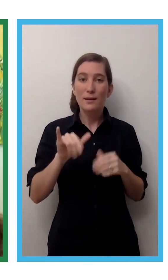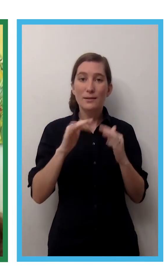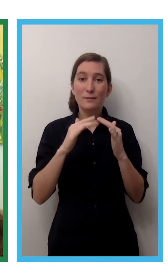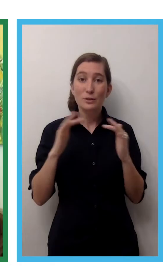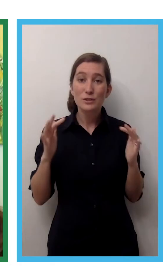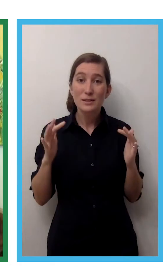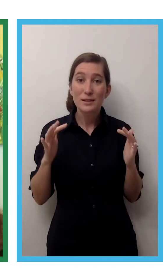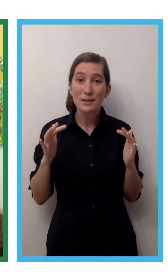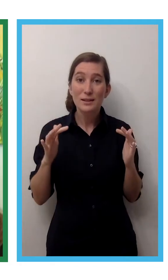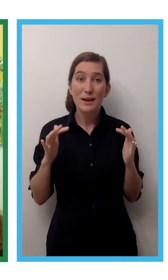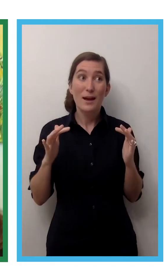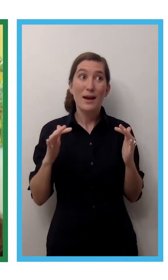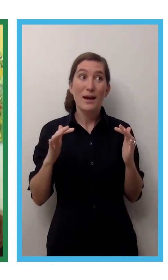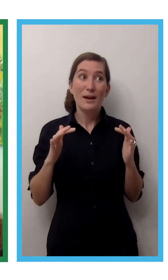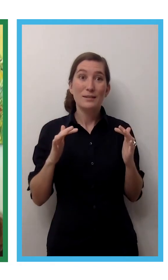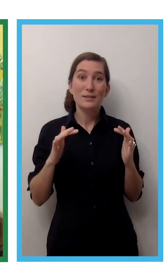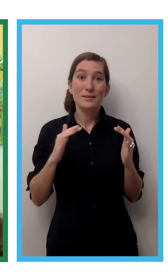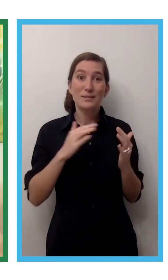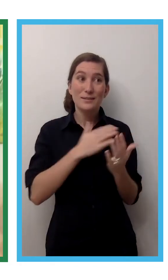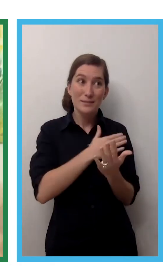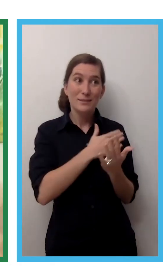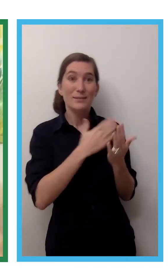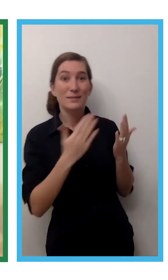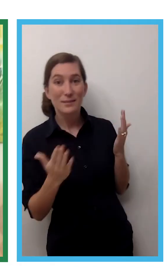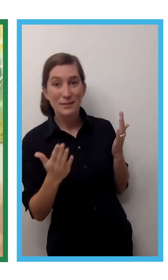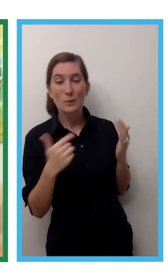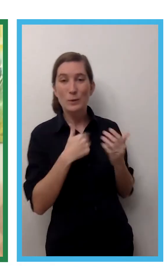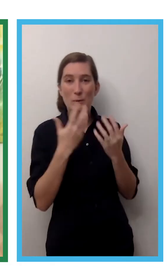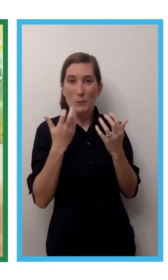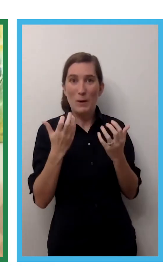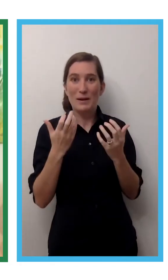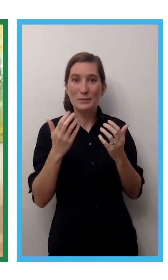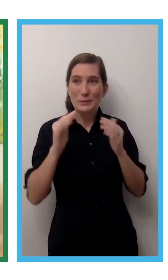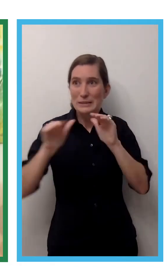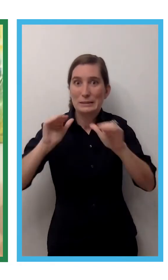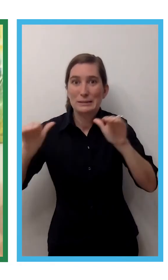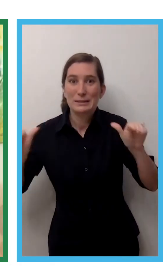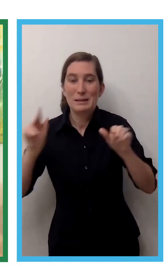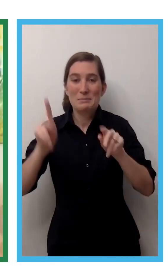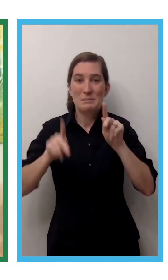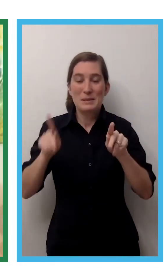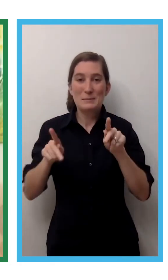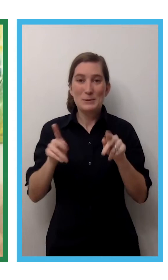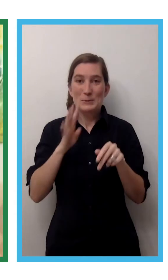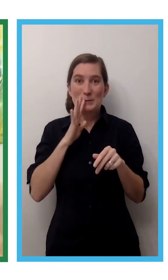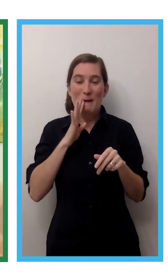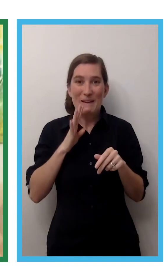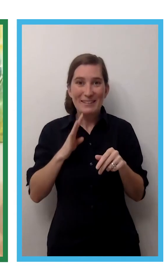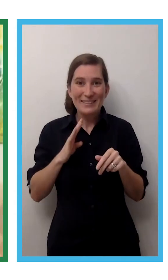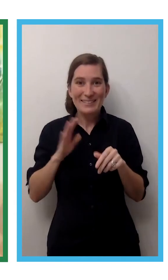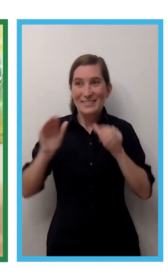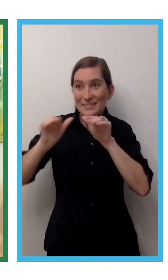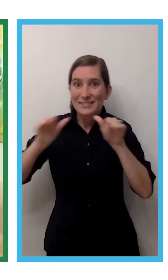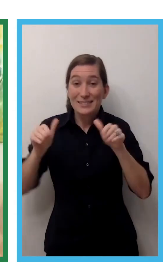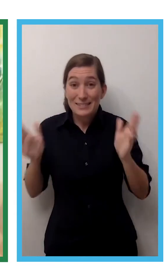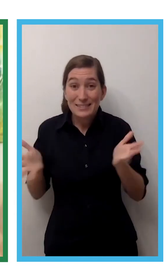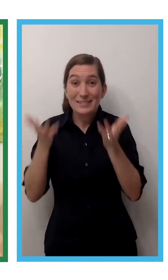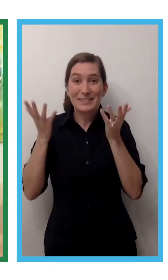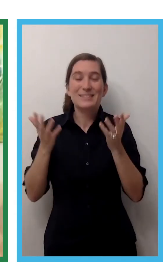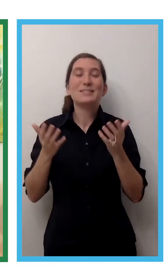it. And lo and behold, the pandemic arises. And the two things that I've tried to get, you